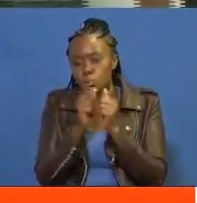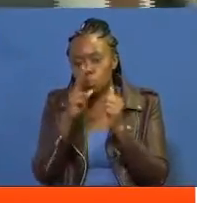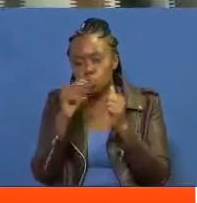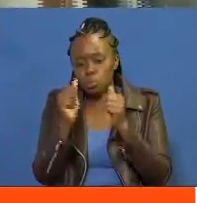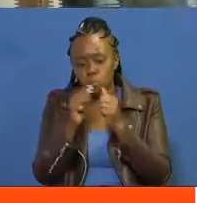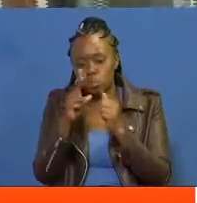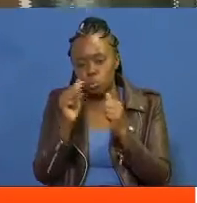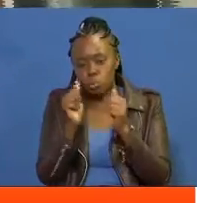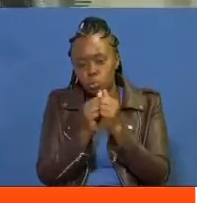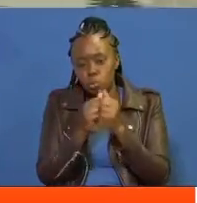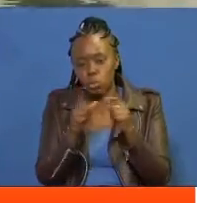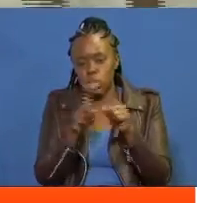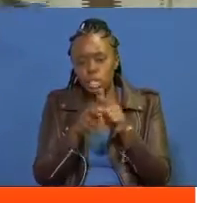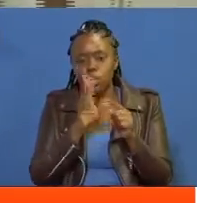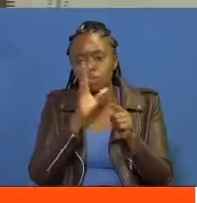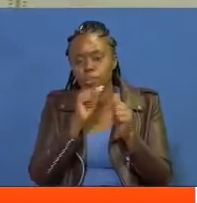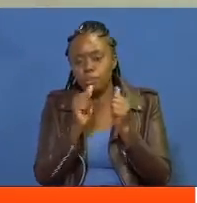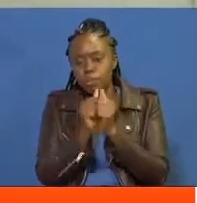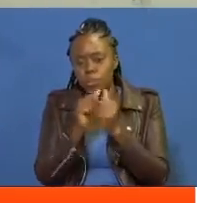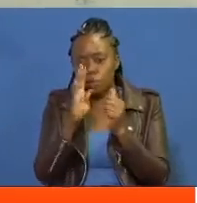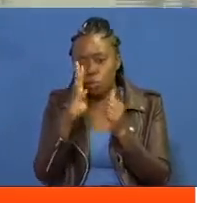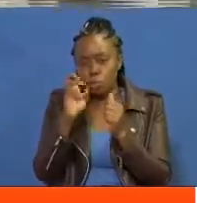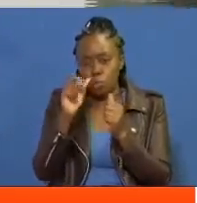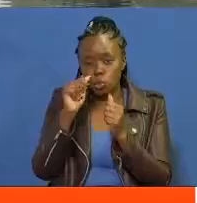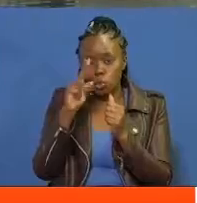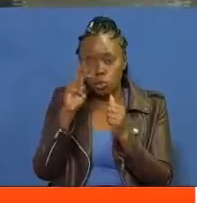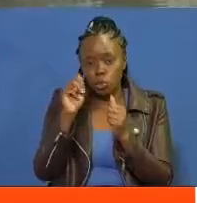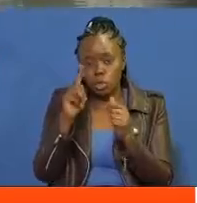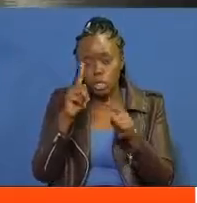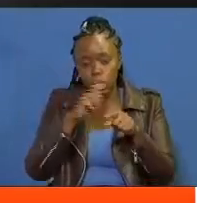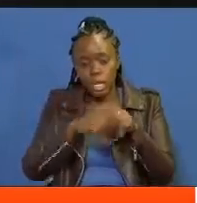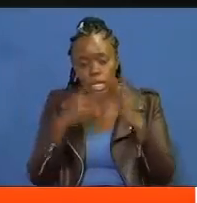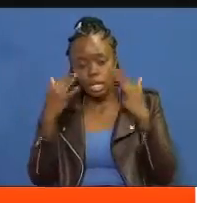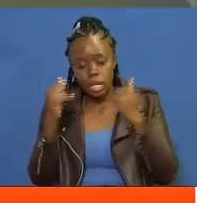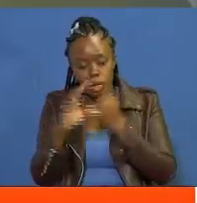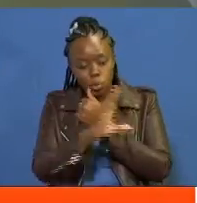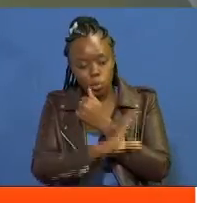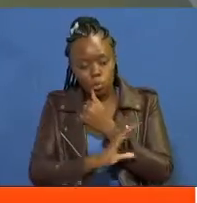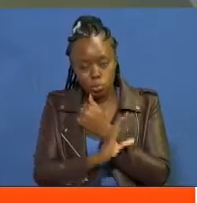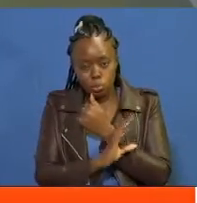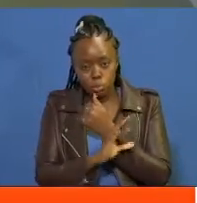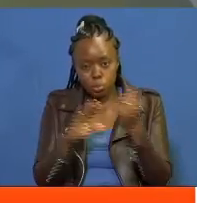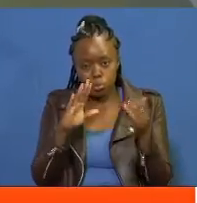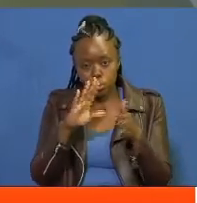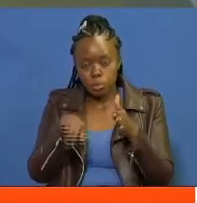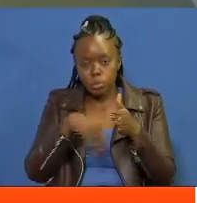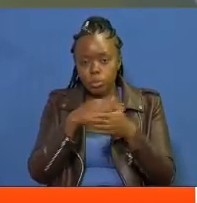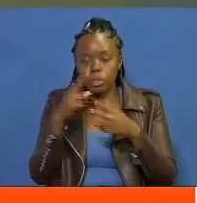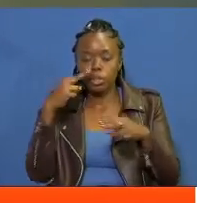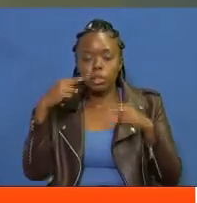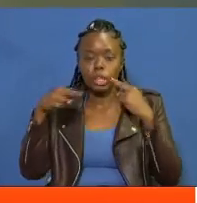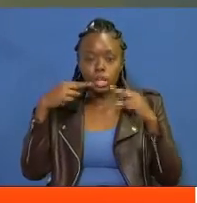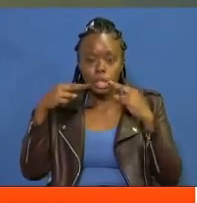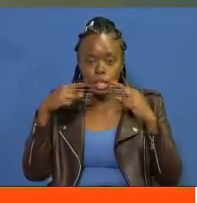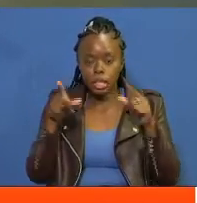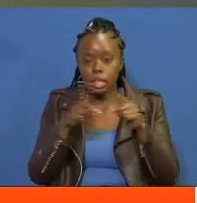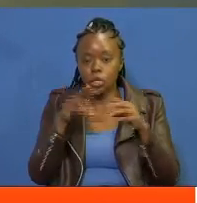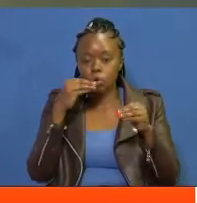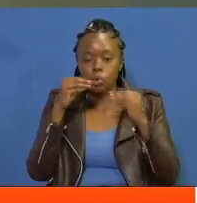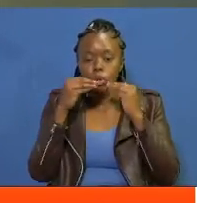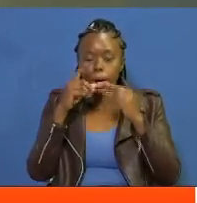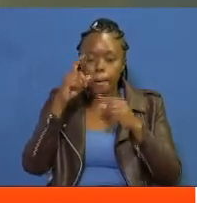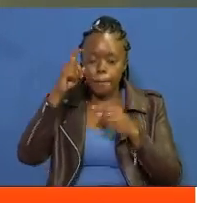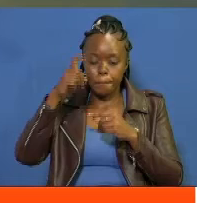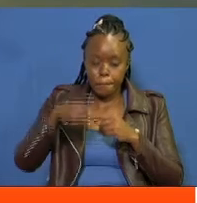p.m. and end at 4 a.m. like the rest in the country. All restaurants and eateries to